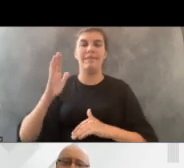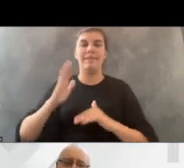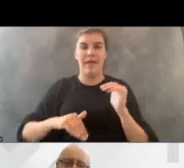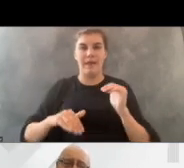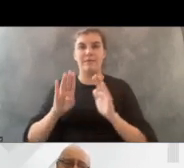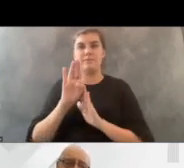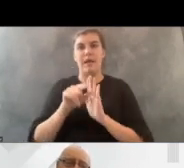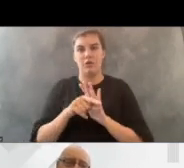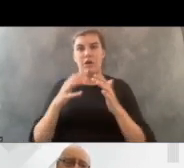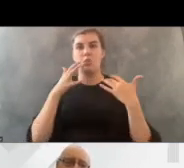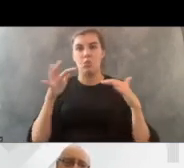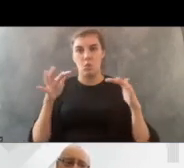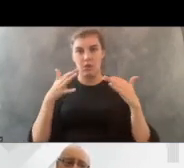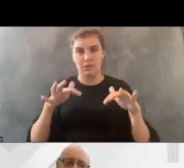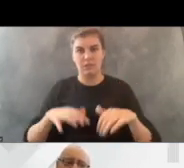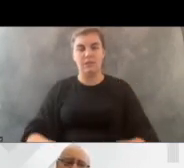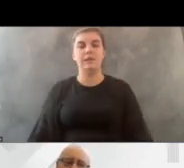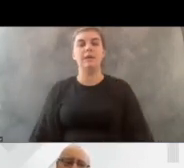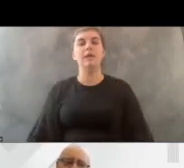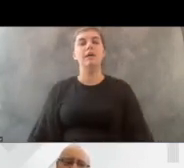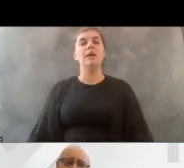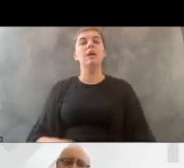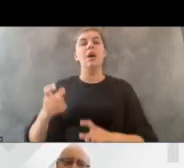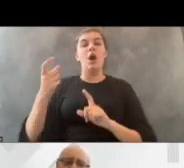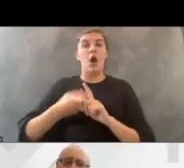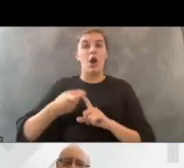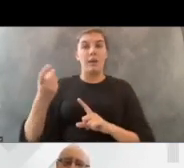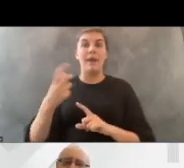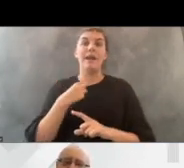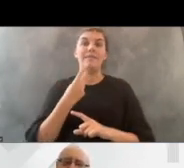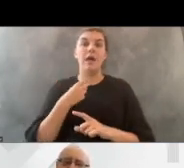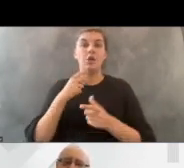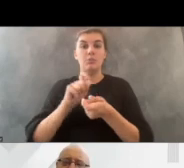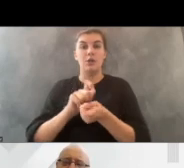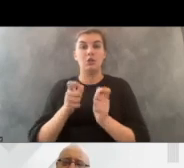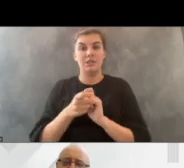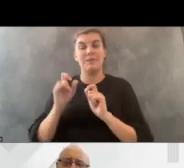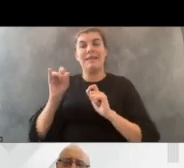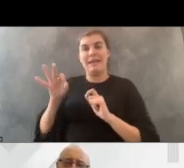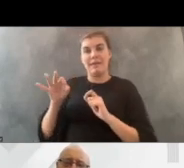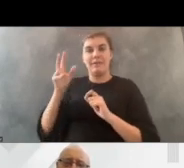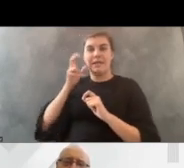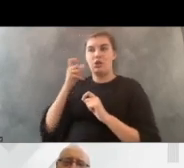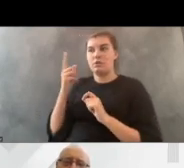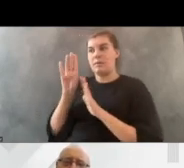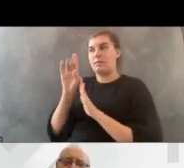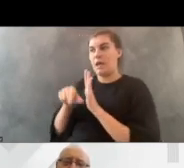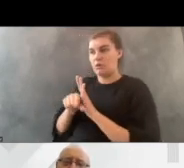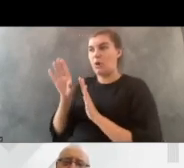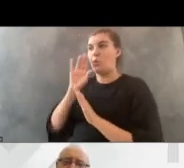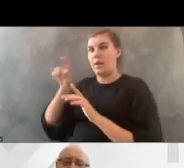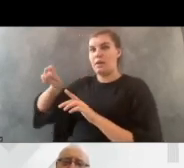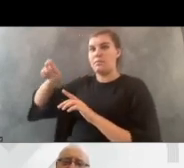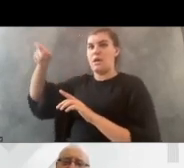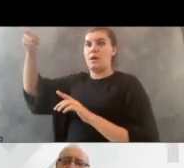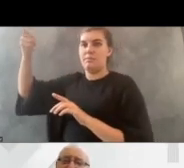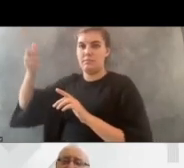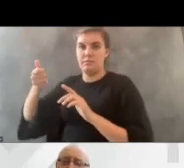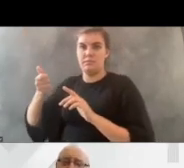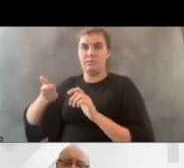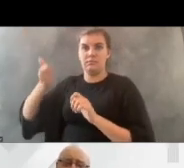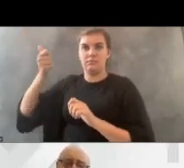from a flashing or dark mode to stop and go mode by pedestrian actuation, a speech message communicating the